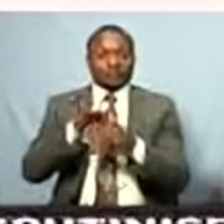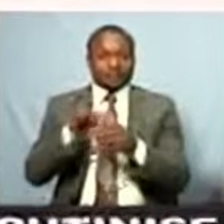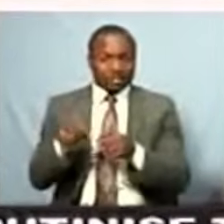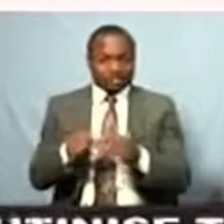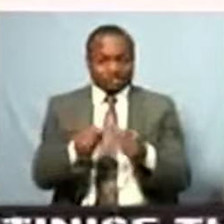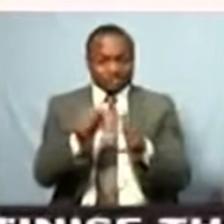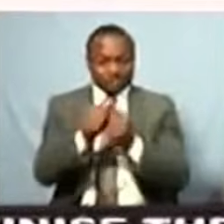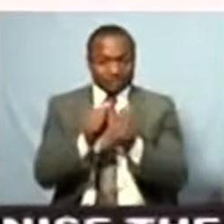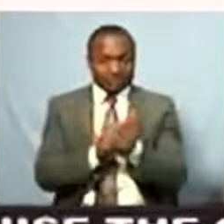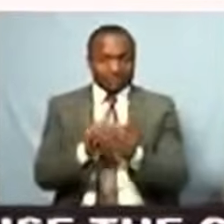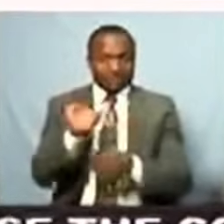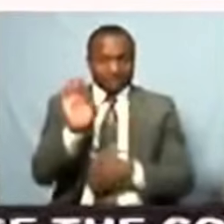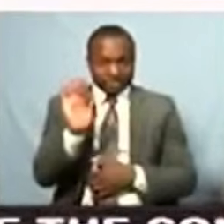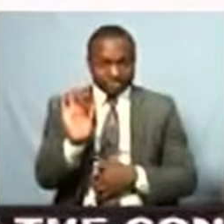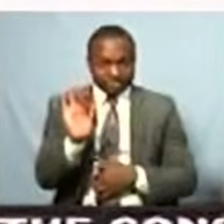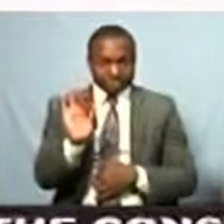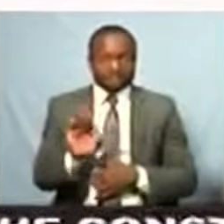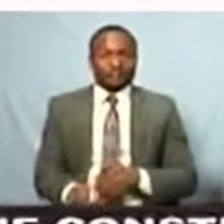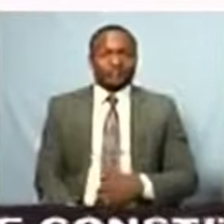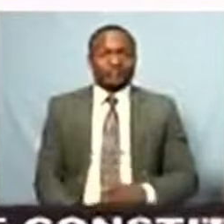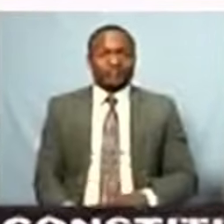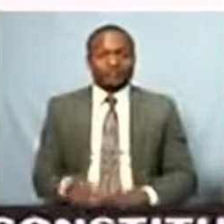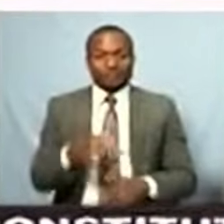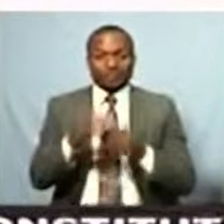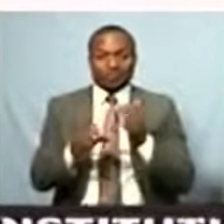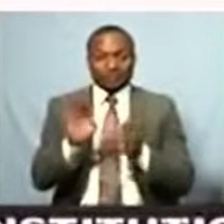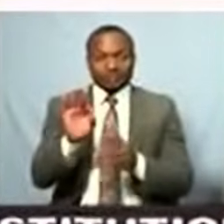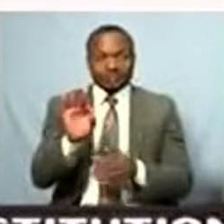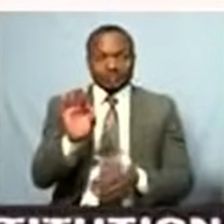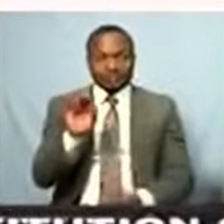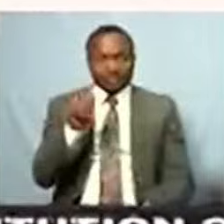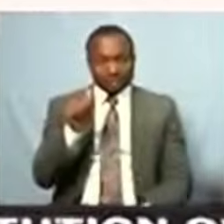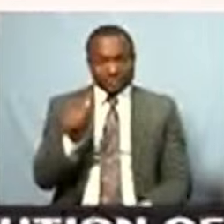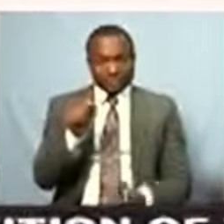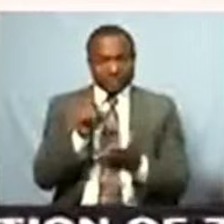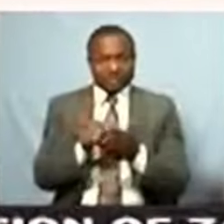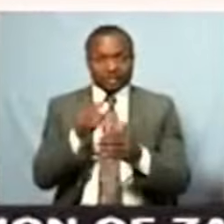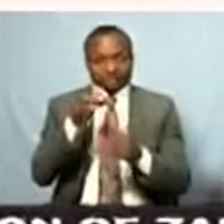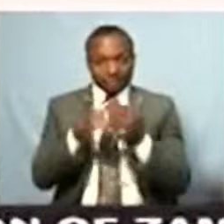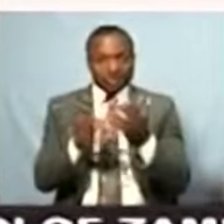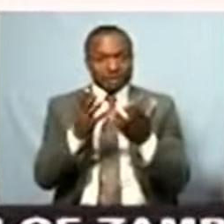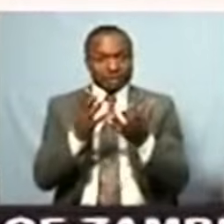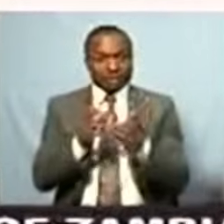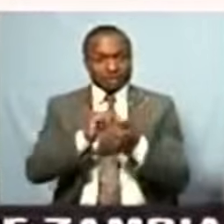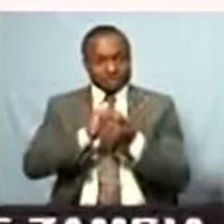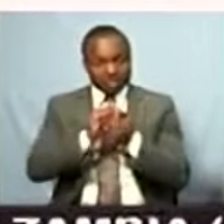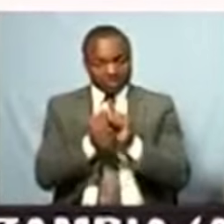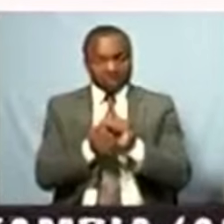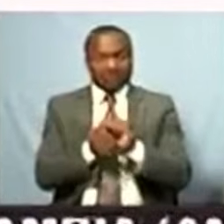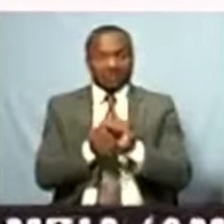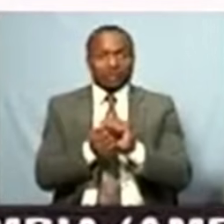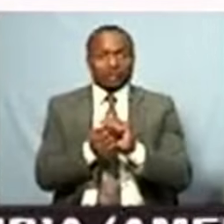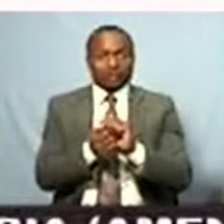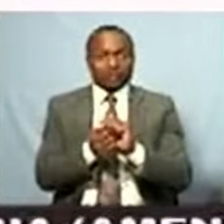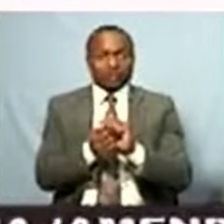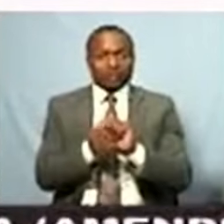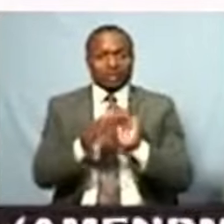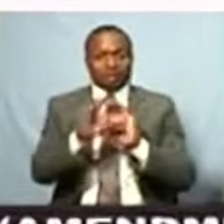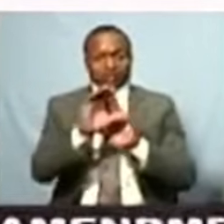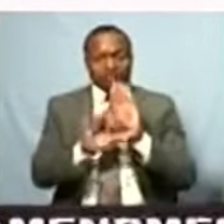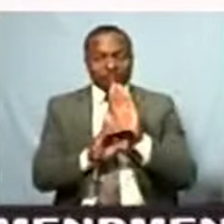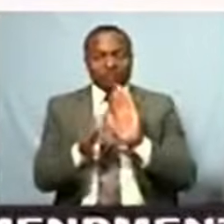As regards clause 9, clause 9A, this clause is intended to amend the provision in the current